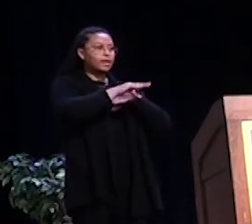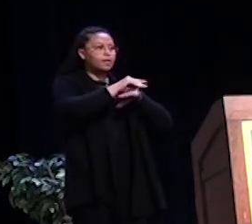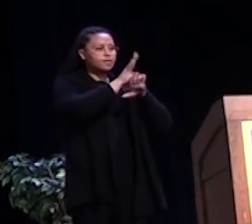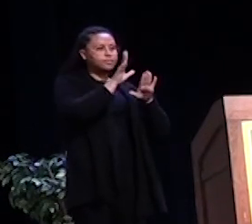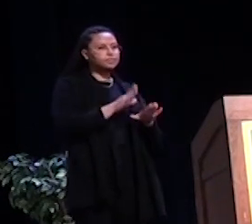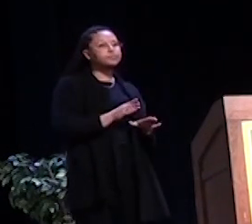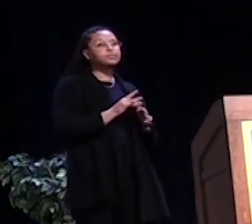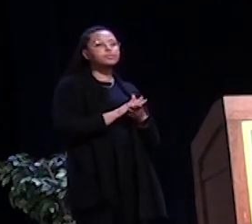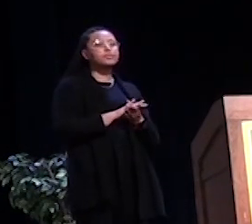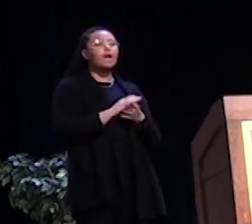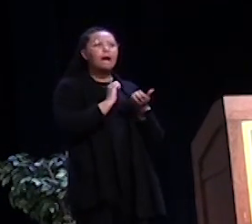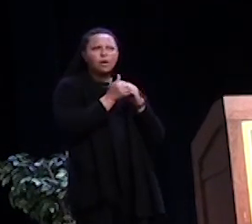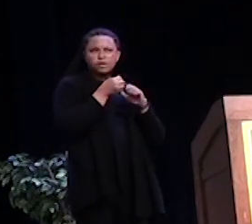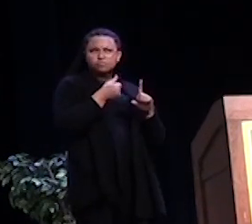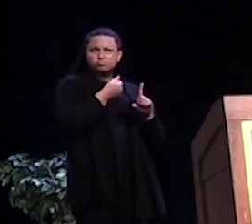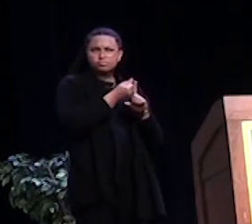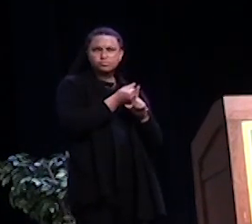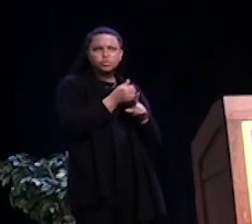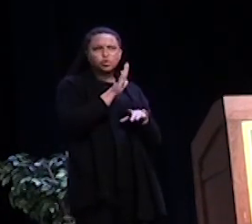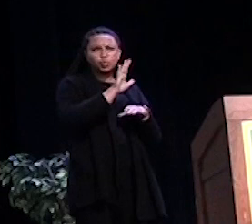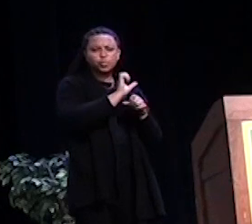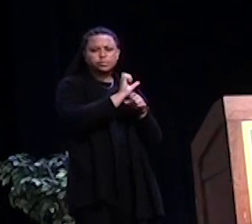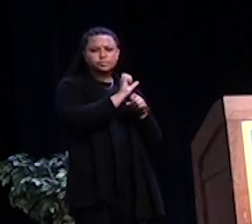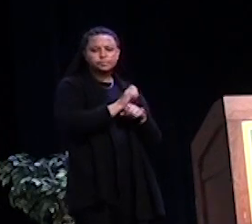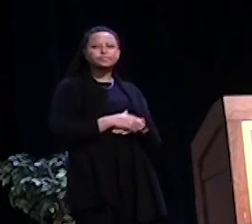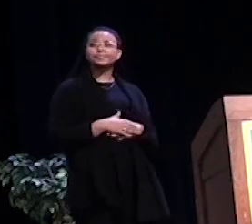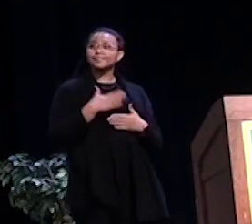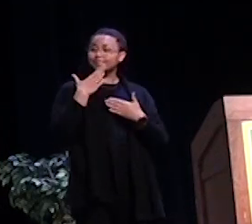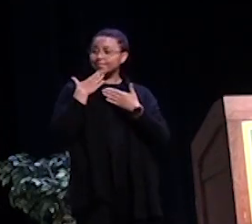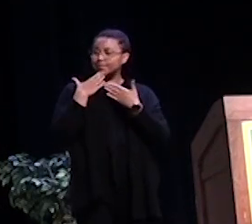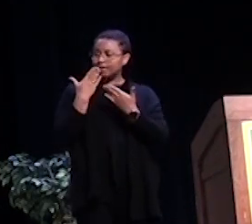you do your work? Thank you.